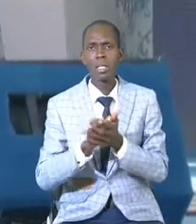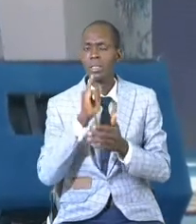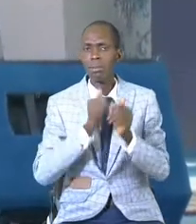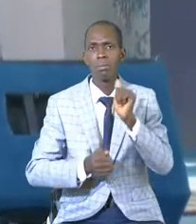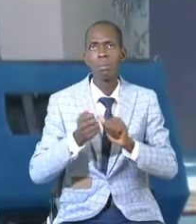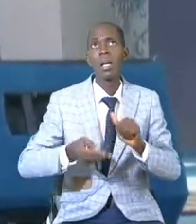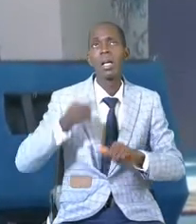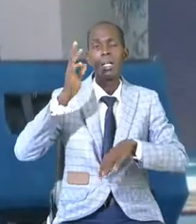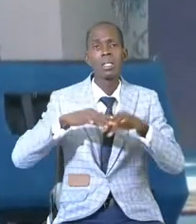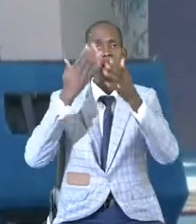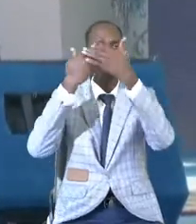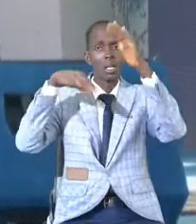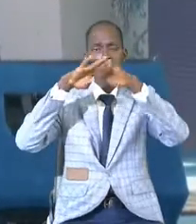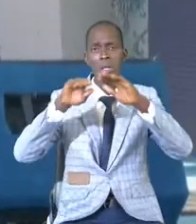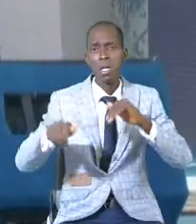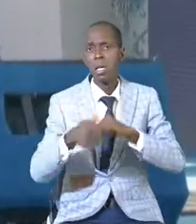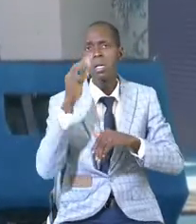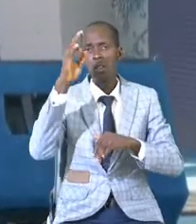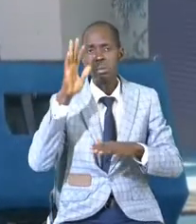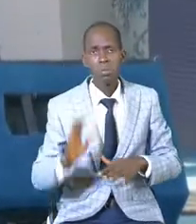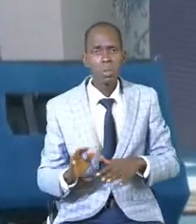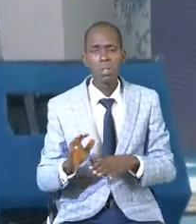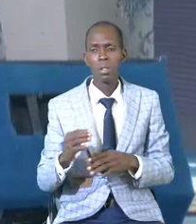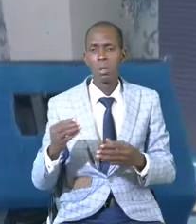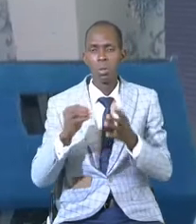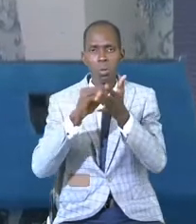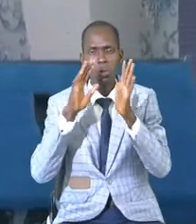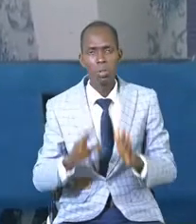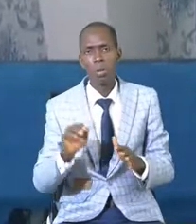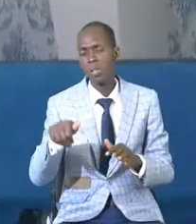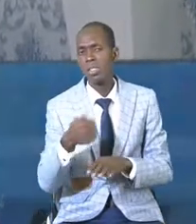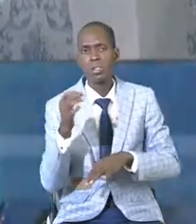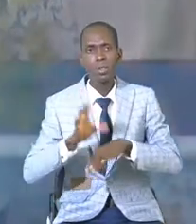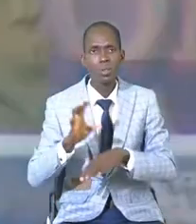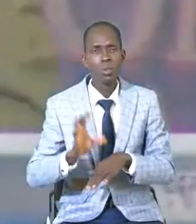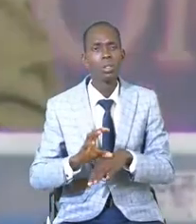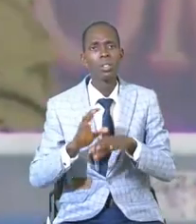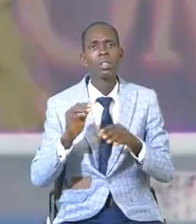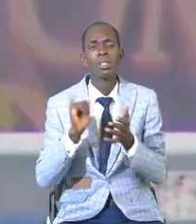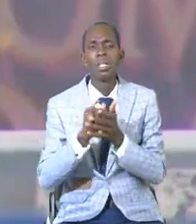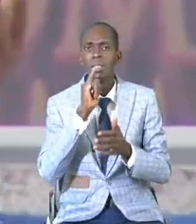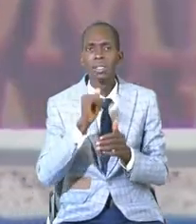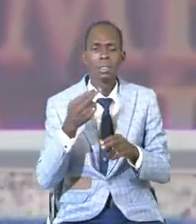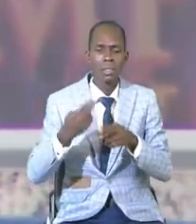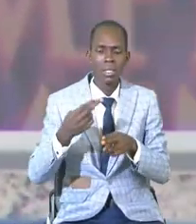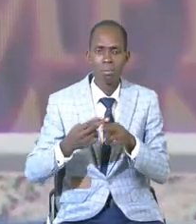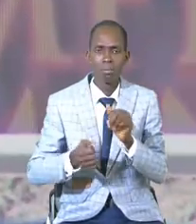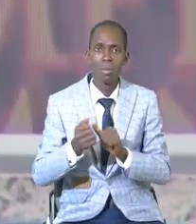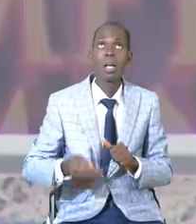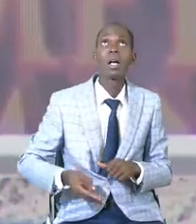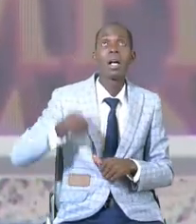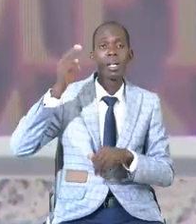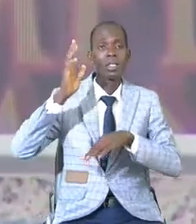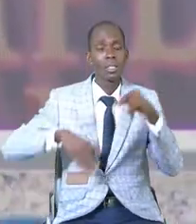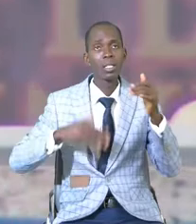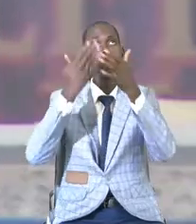show me any founder of any church? Can you show me any founder of any religion made higher than the heavens? Jesus,